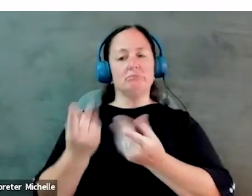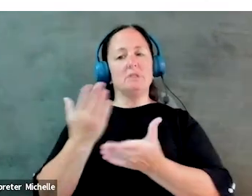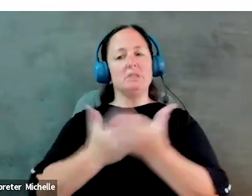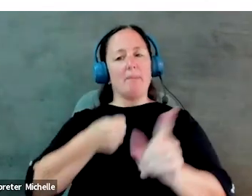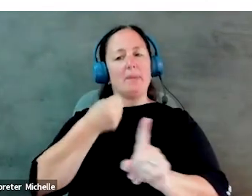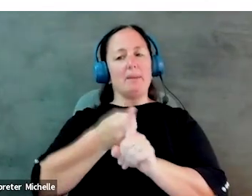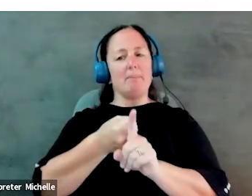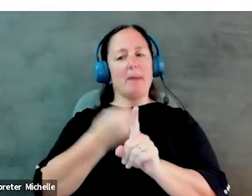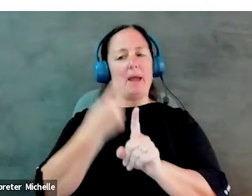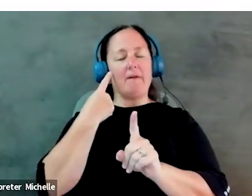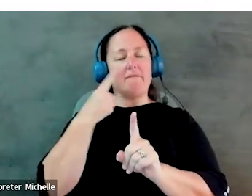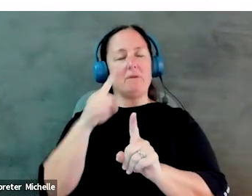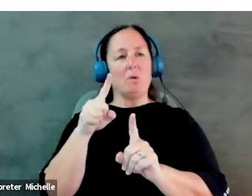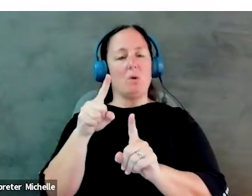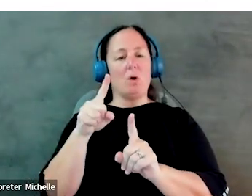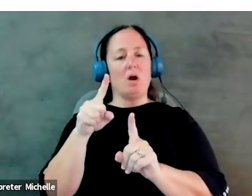some impact on the